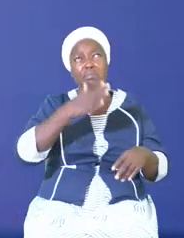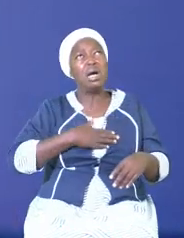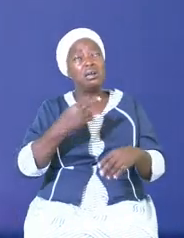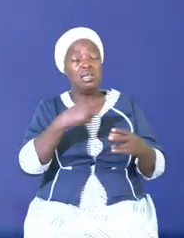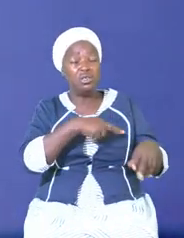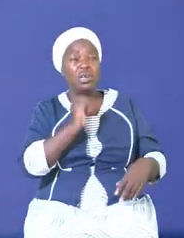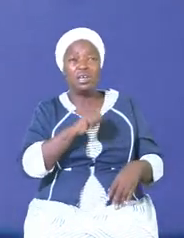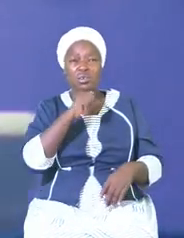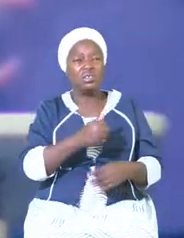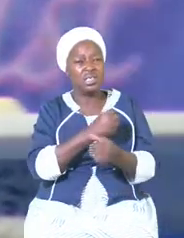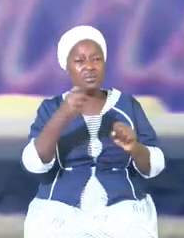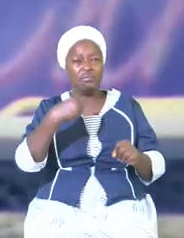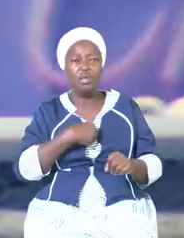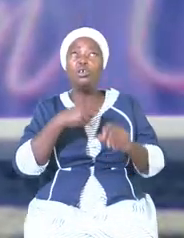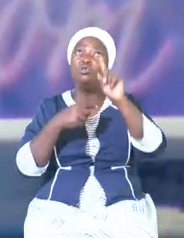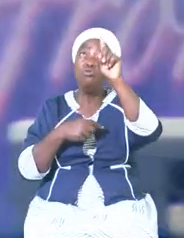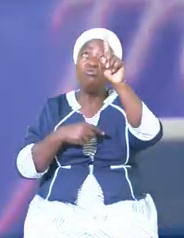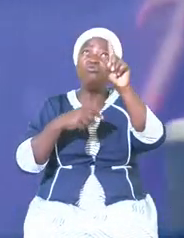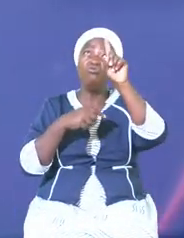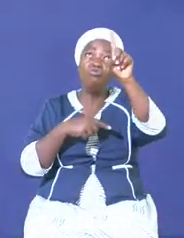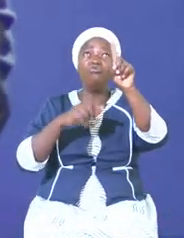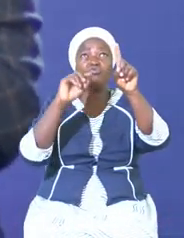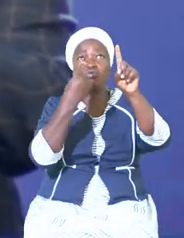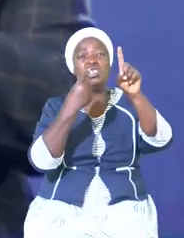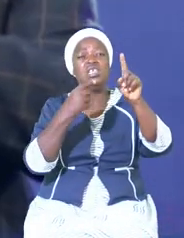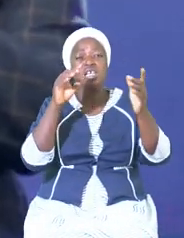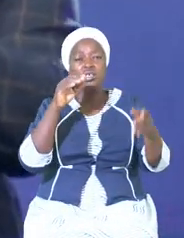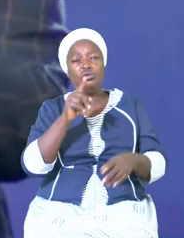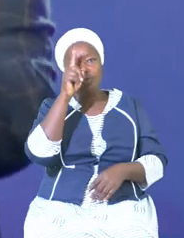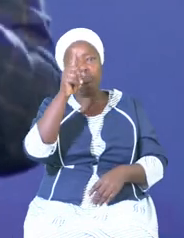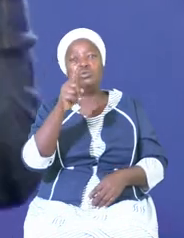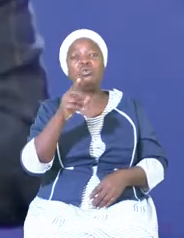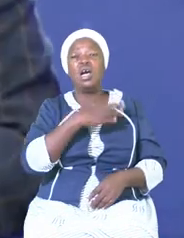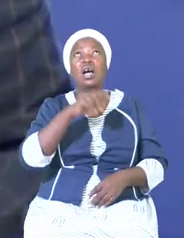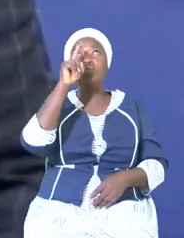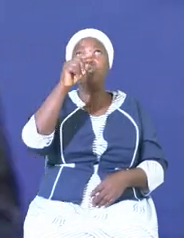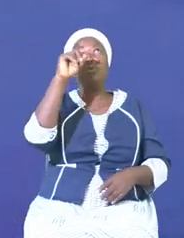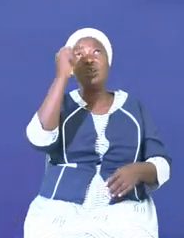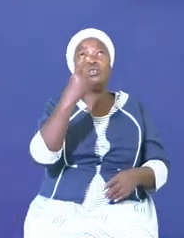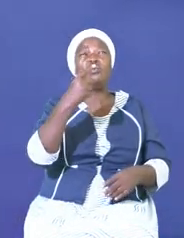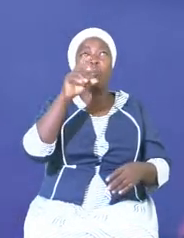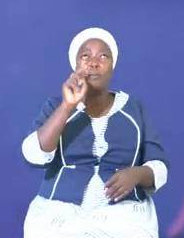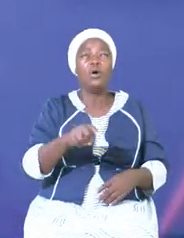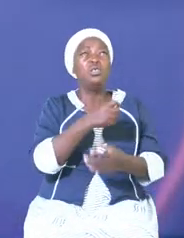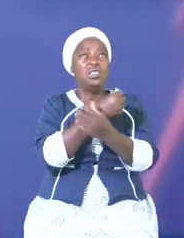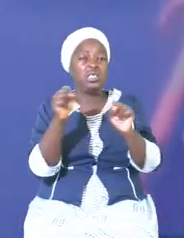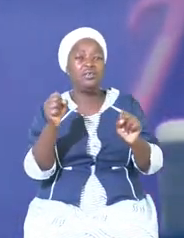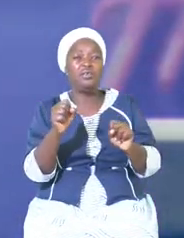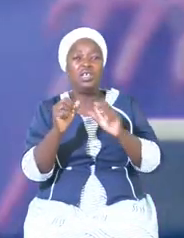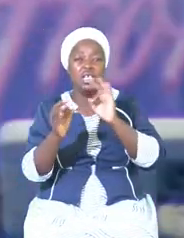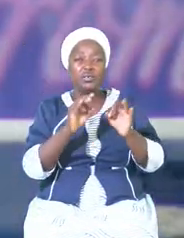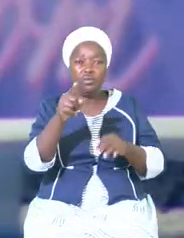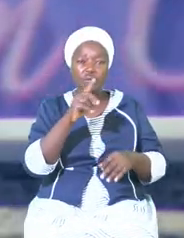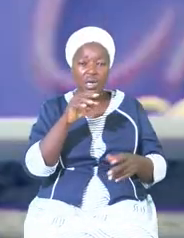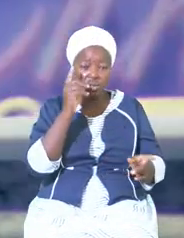cannot save me. You, and you alone, thou and thou alone must save. If you are that sincere and